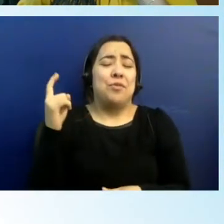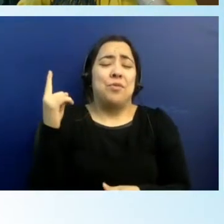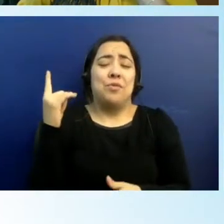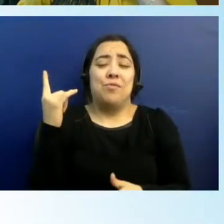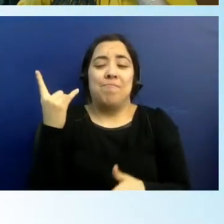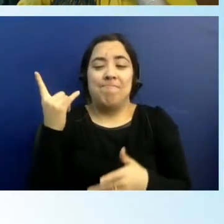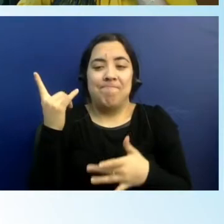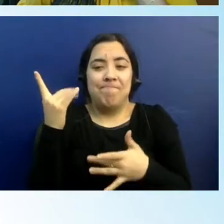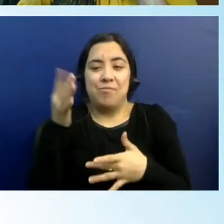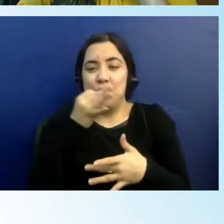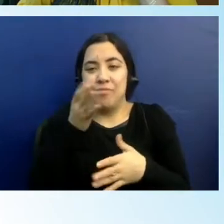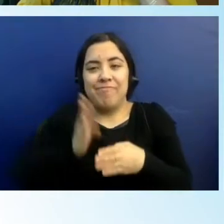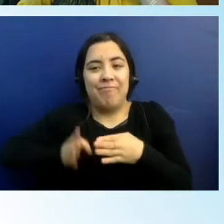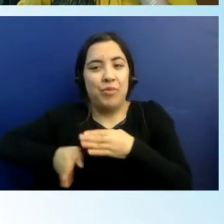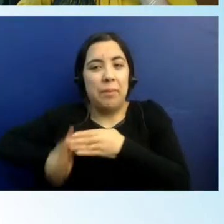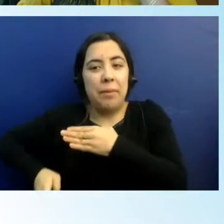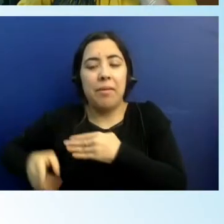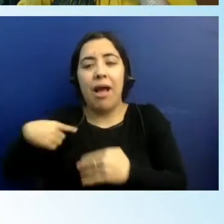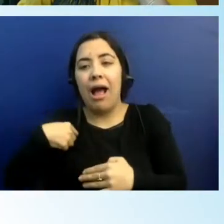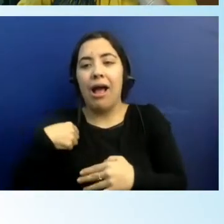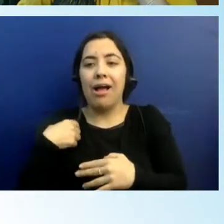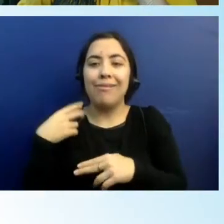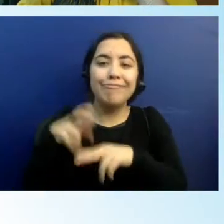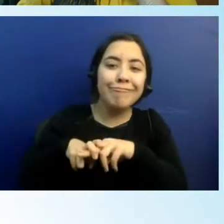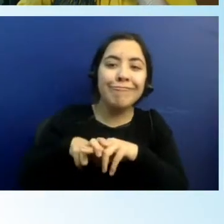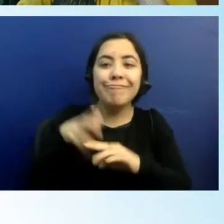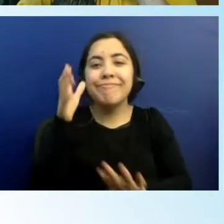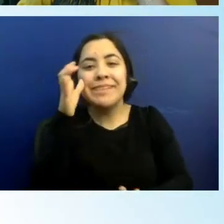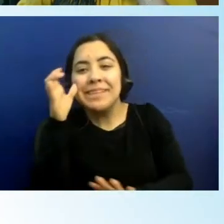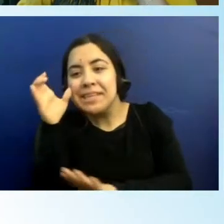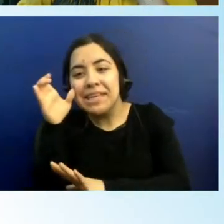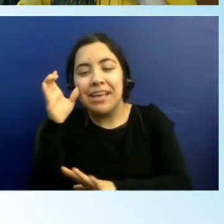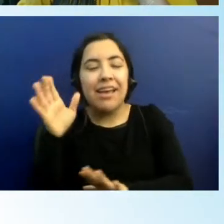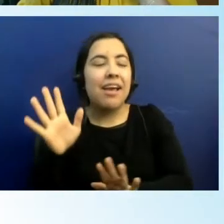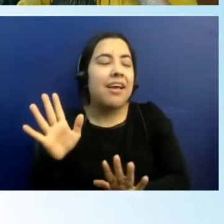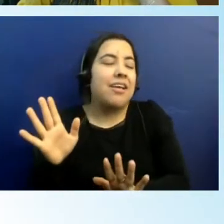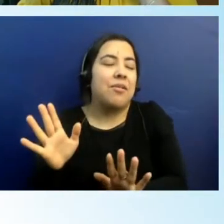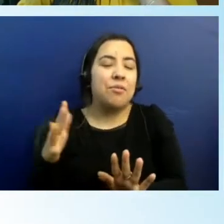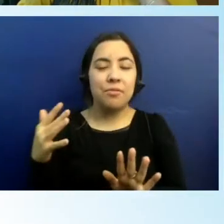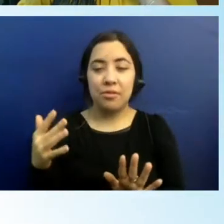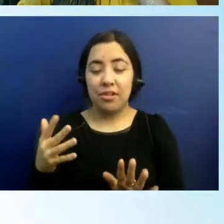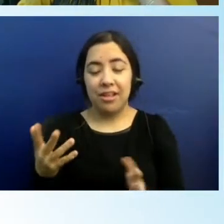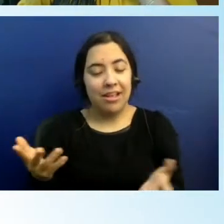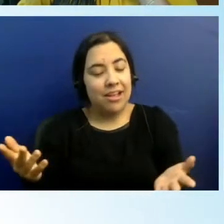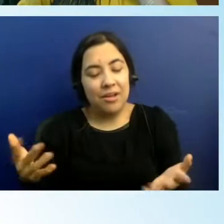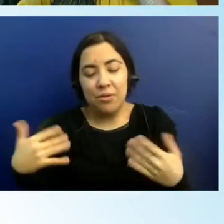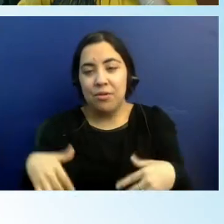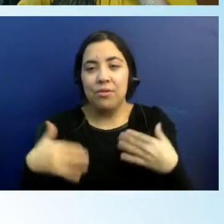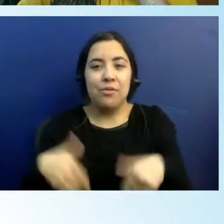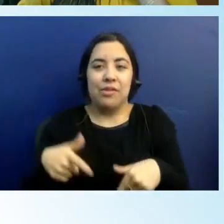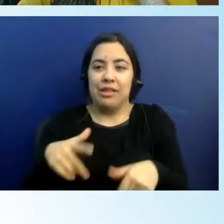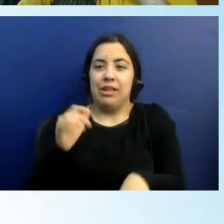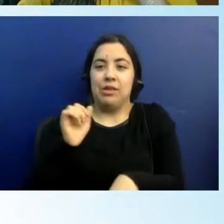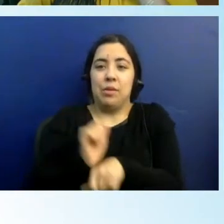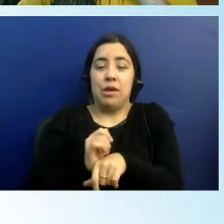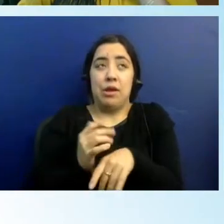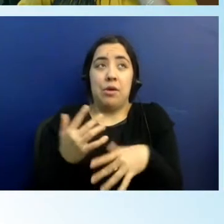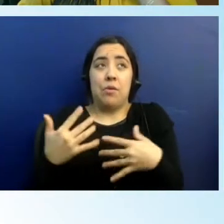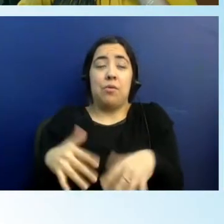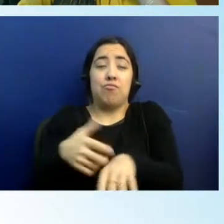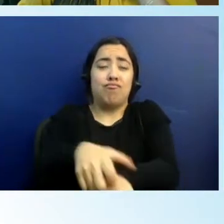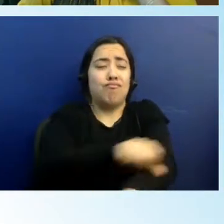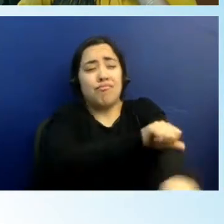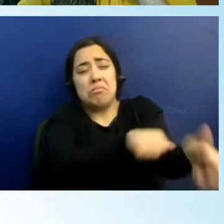I'm sitting and listening and I just, you know, this work is so big and it's so important and